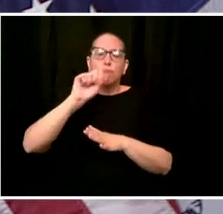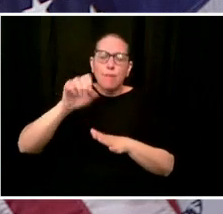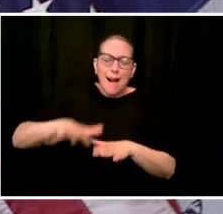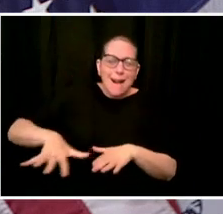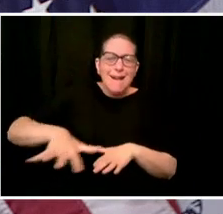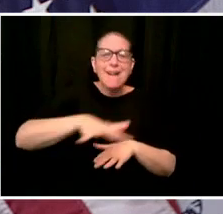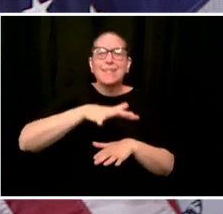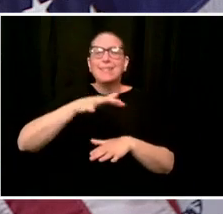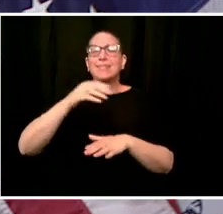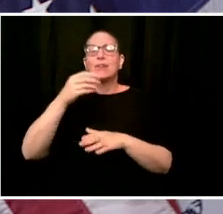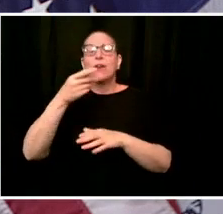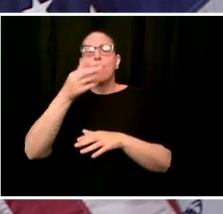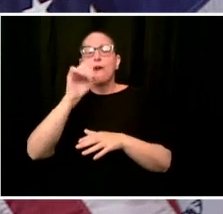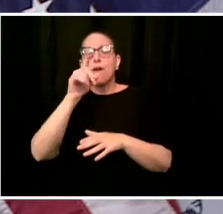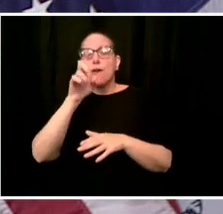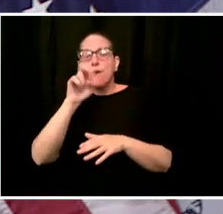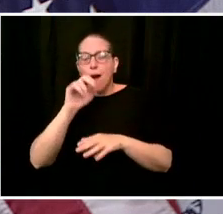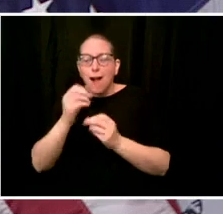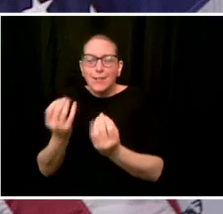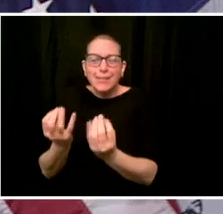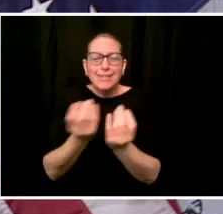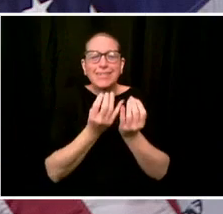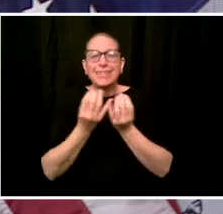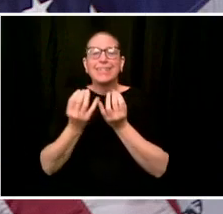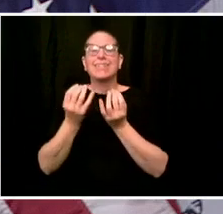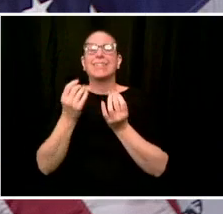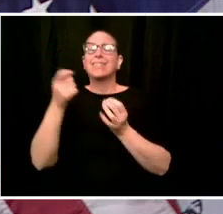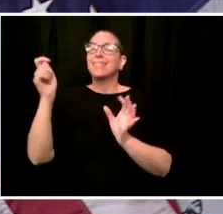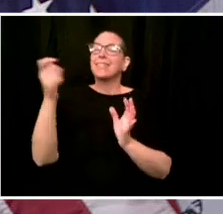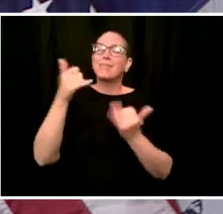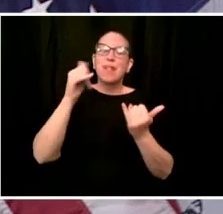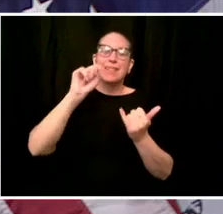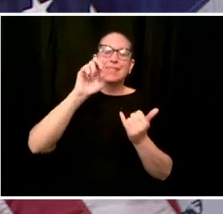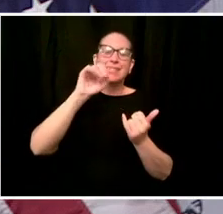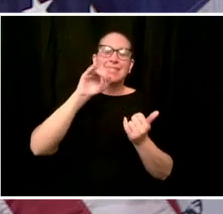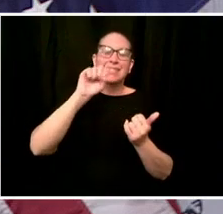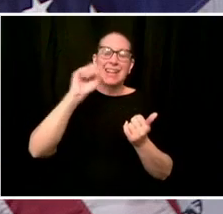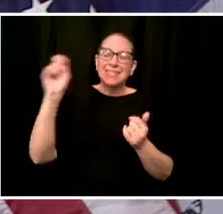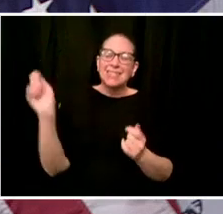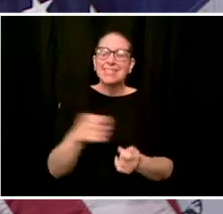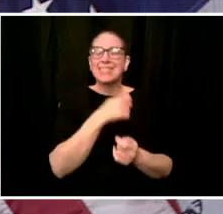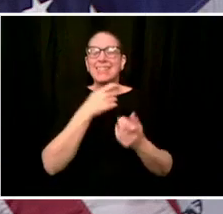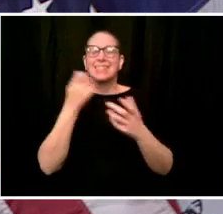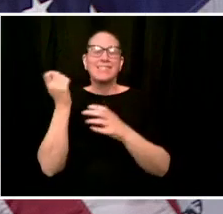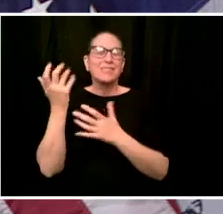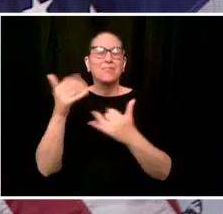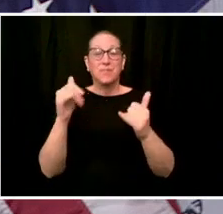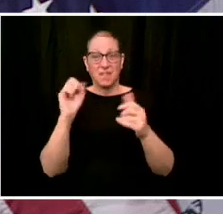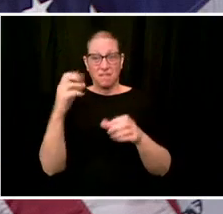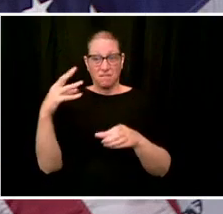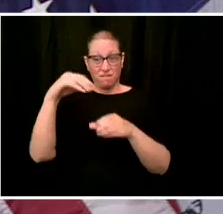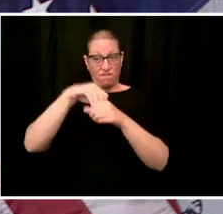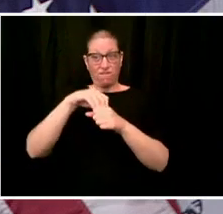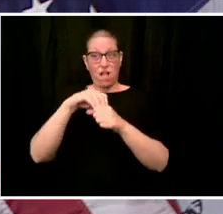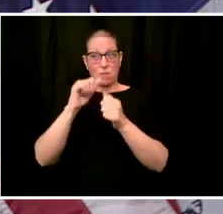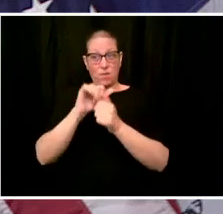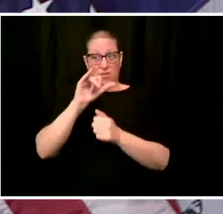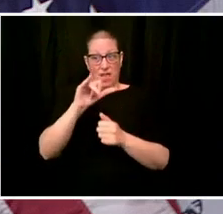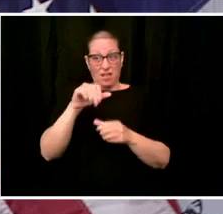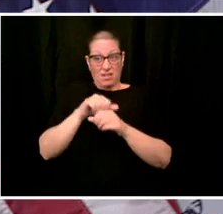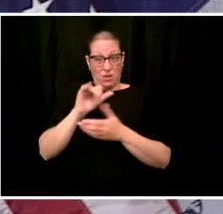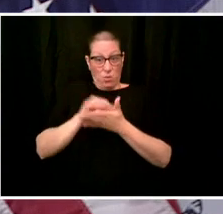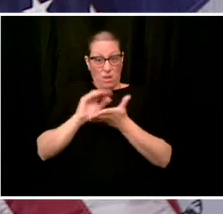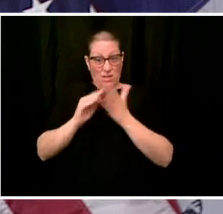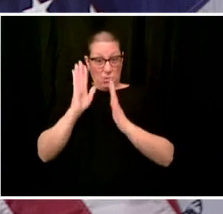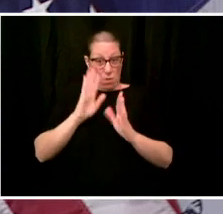well? So, Bridget, every time when there's an announcement by the state, we